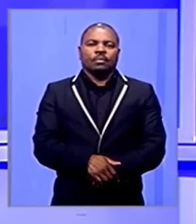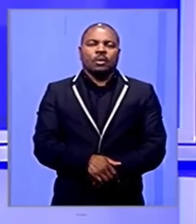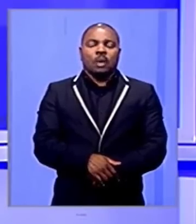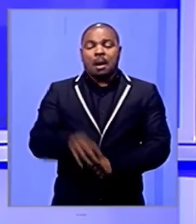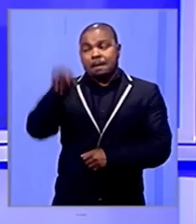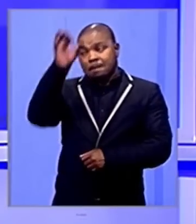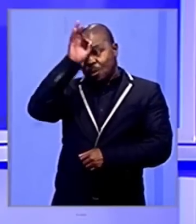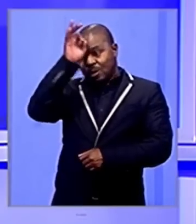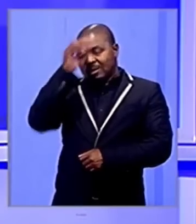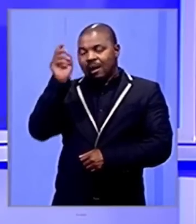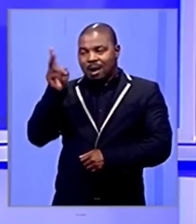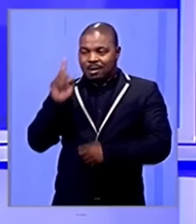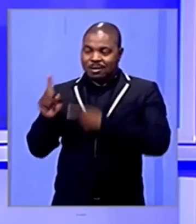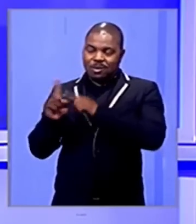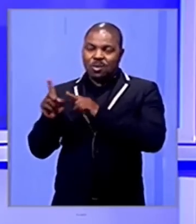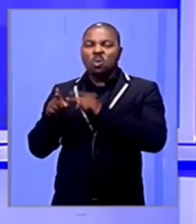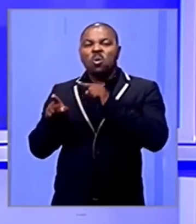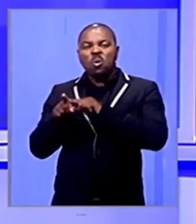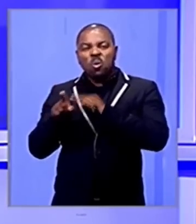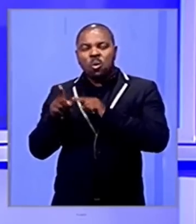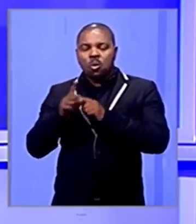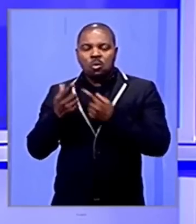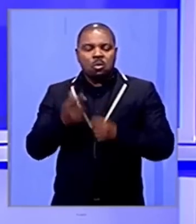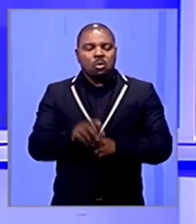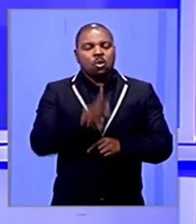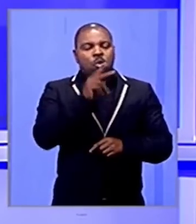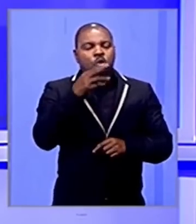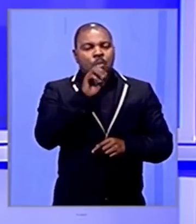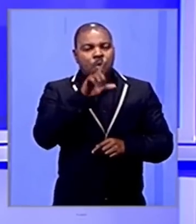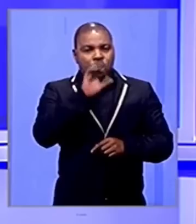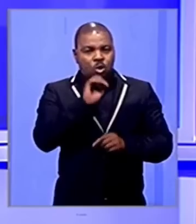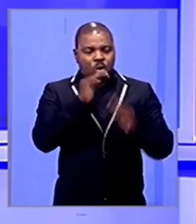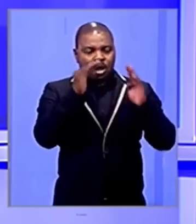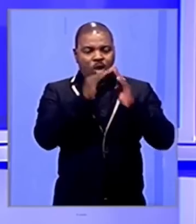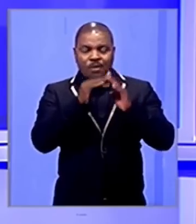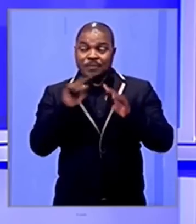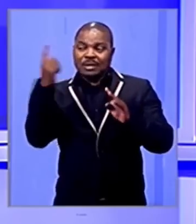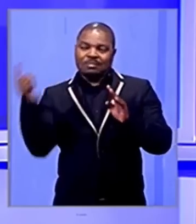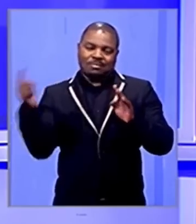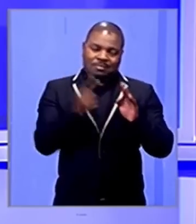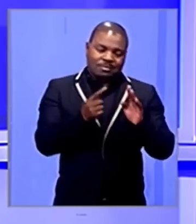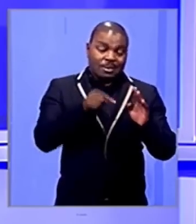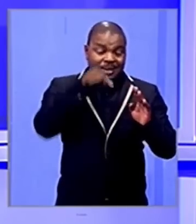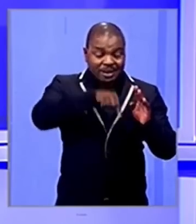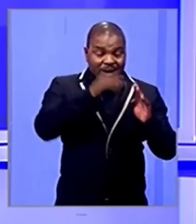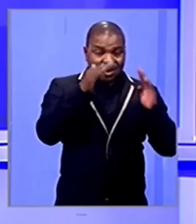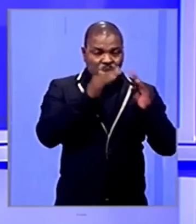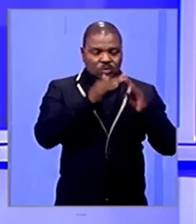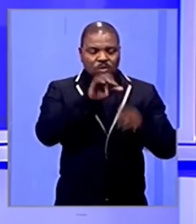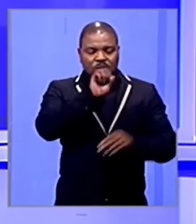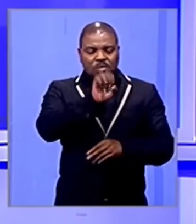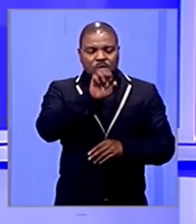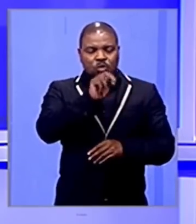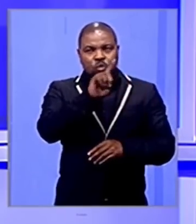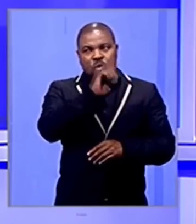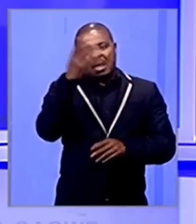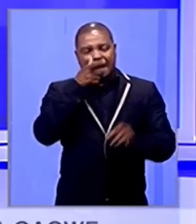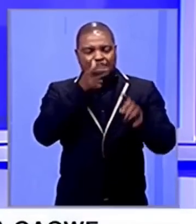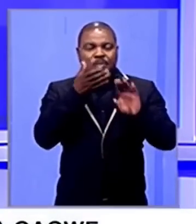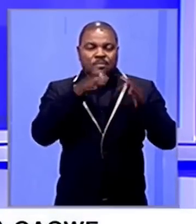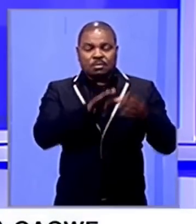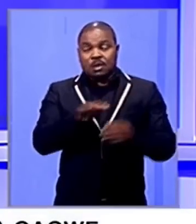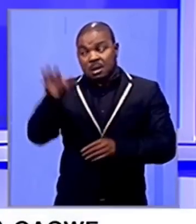Lepodisi le lengwe gape e leng mongwe wa ba ba goregileng ba ntlha kwa ga Bokhumalo kwa Senzomeiwa a bolaetsweng gone o gadikilwe